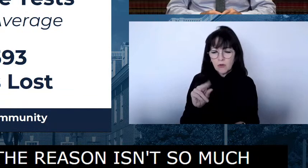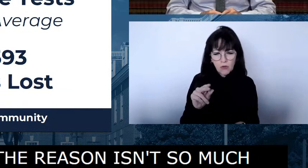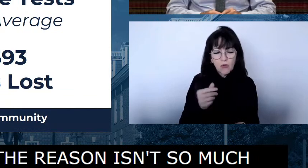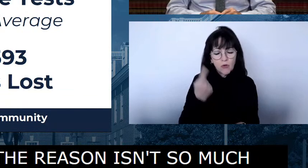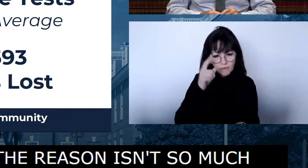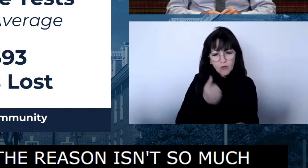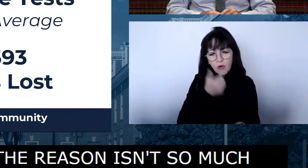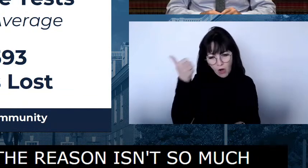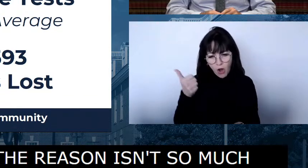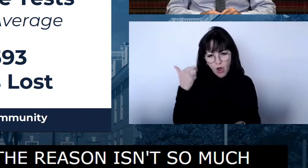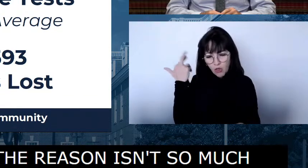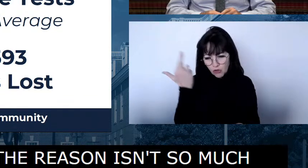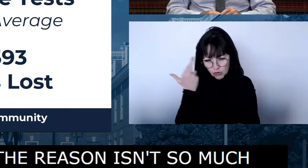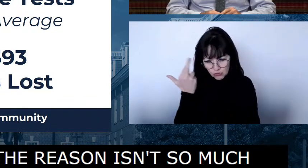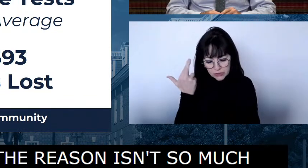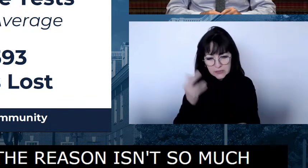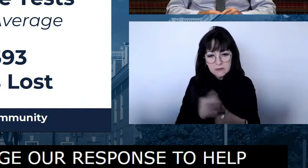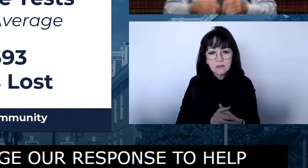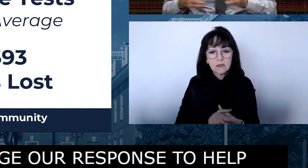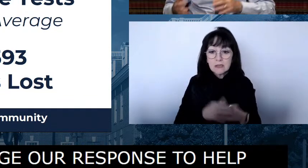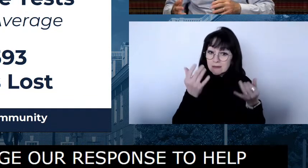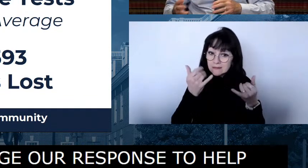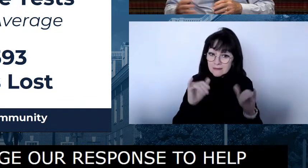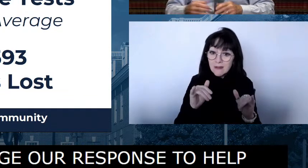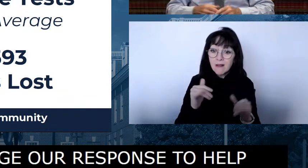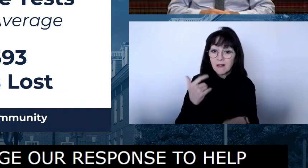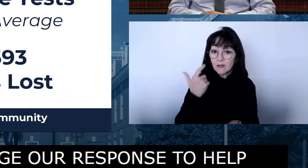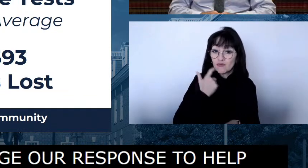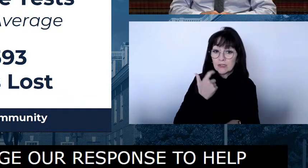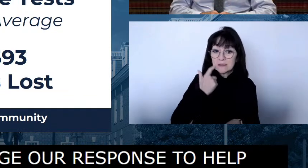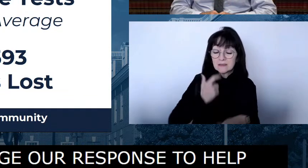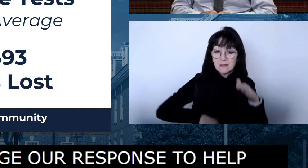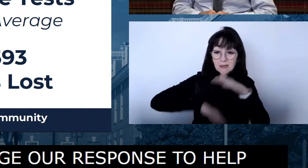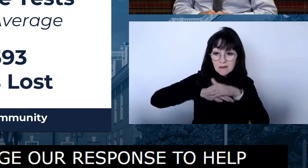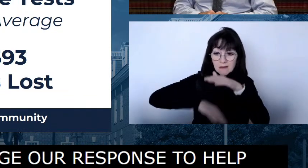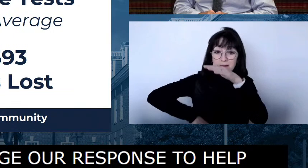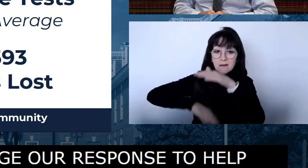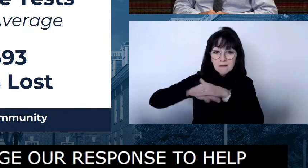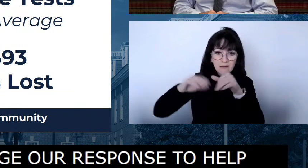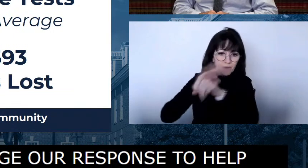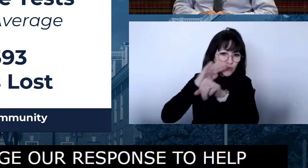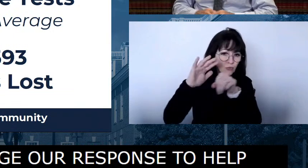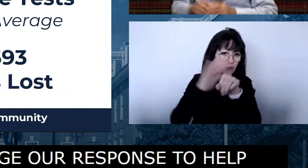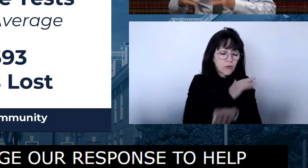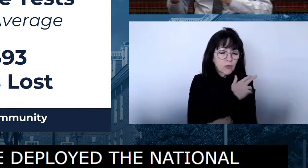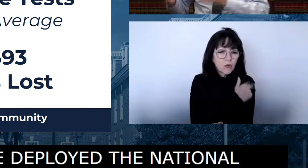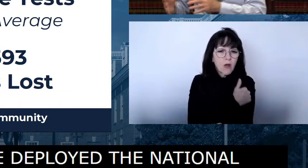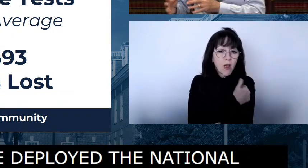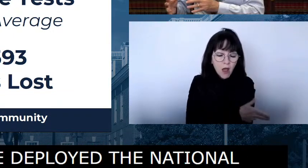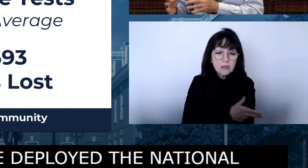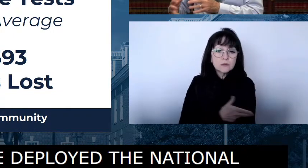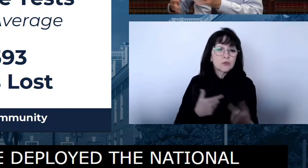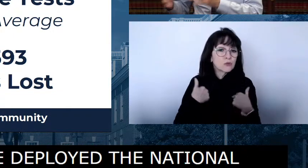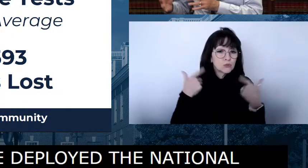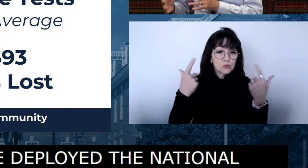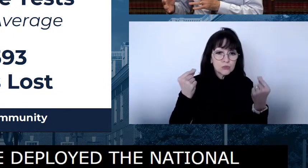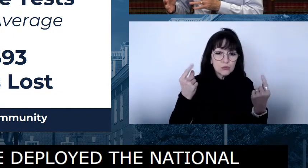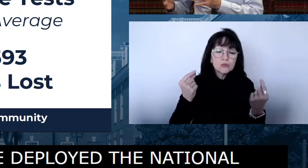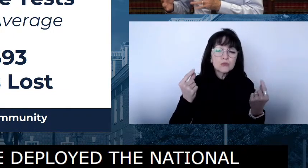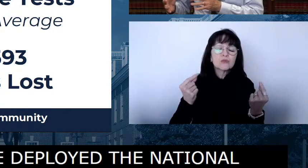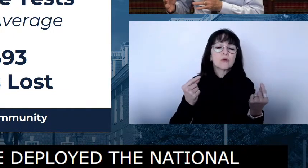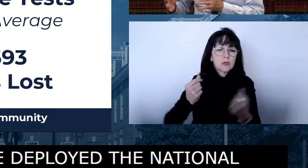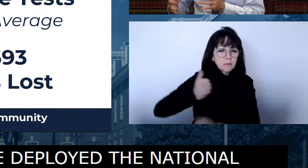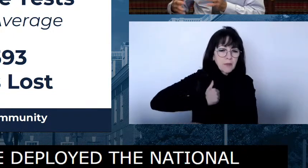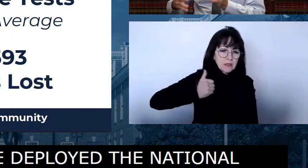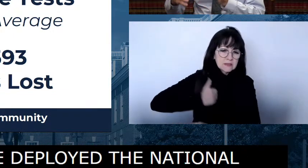deployed National Guards men and women both to do non-clinical responsibilities in the hospitals, as well as training them up to